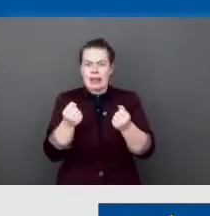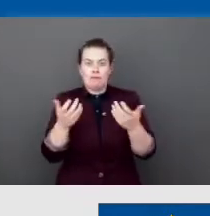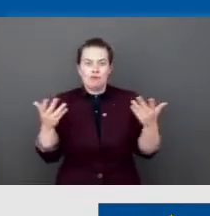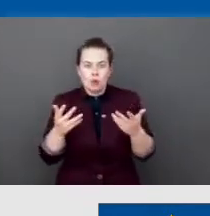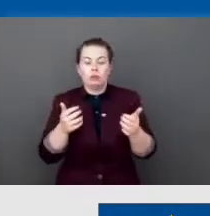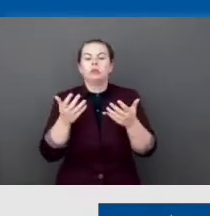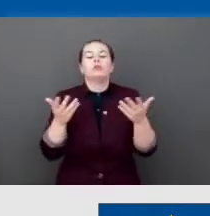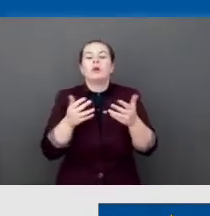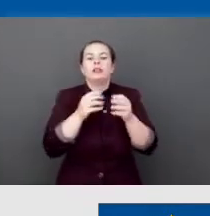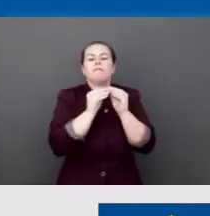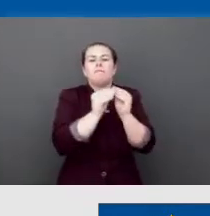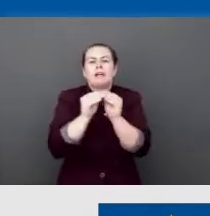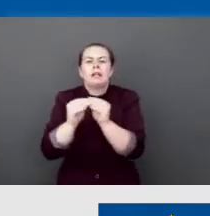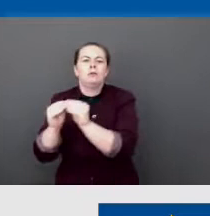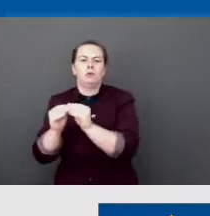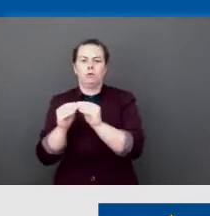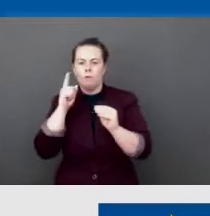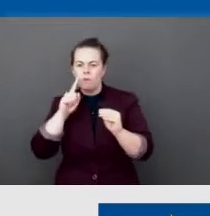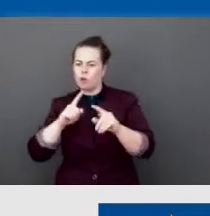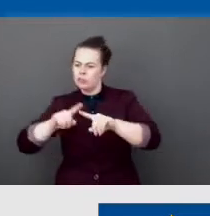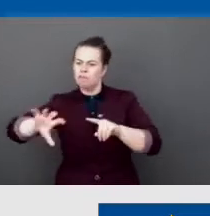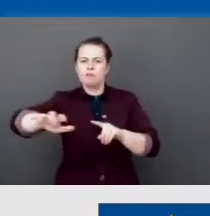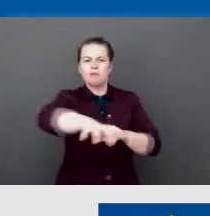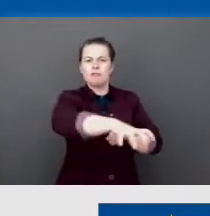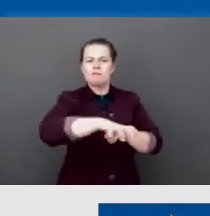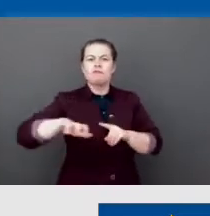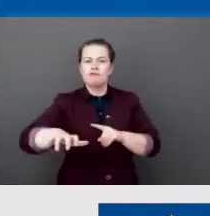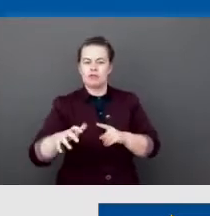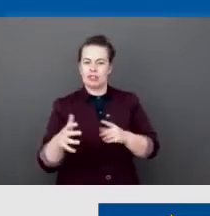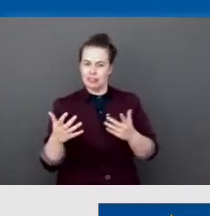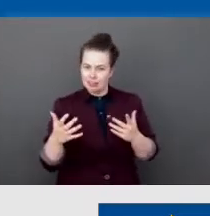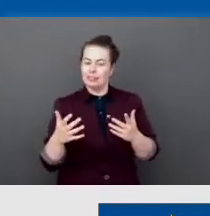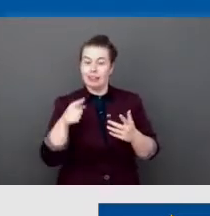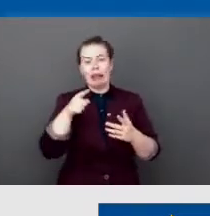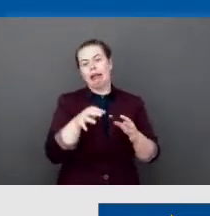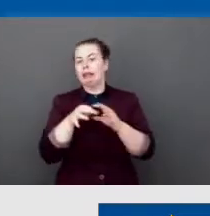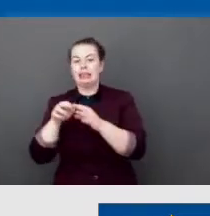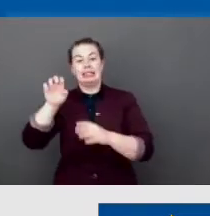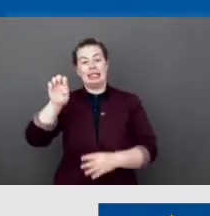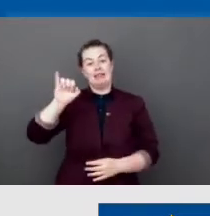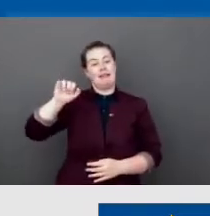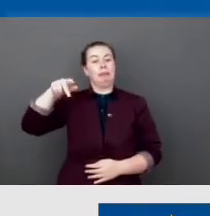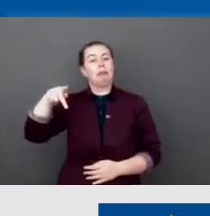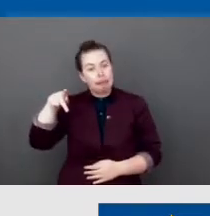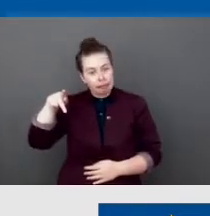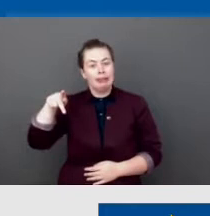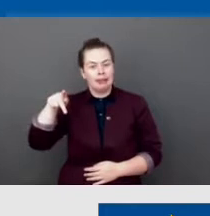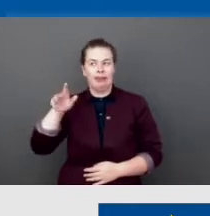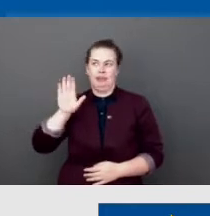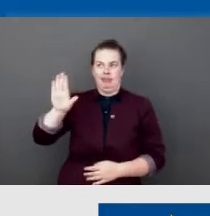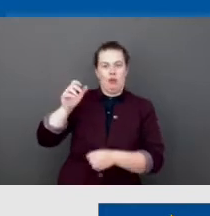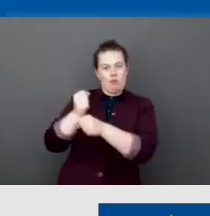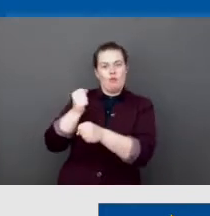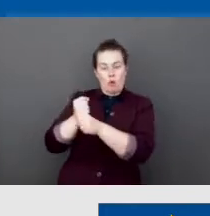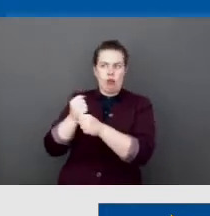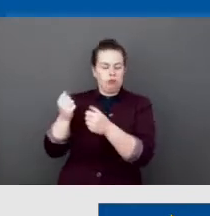those aspects that have been shown to be of value in different countries. And for example, work done by the EIP